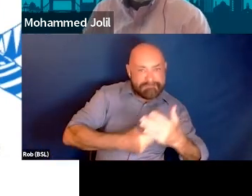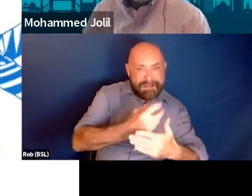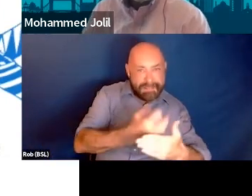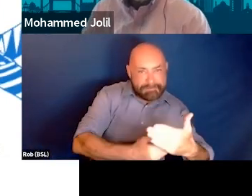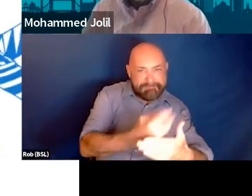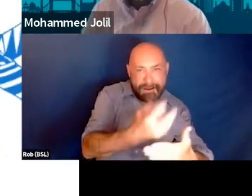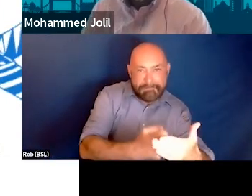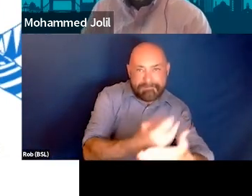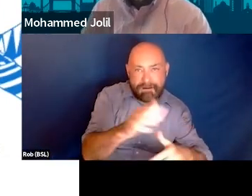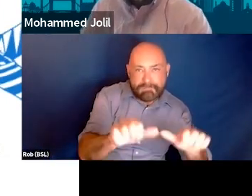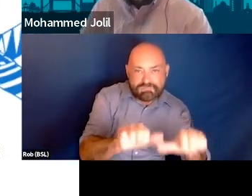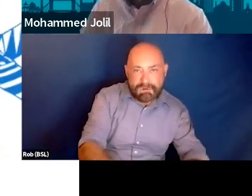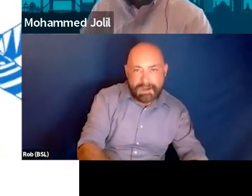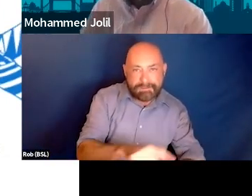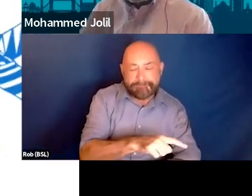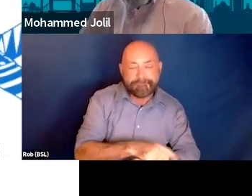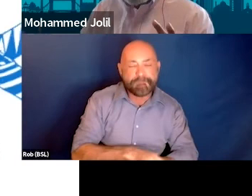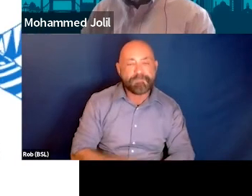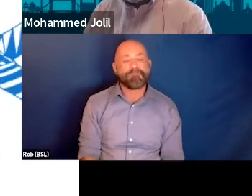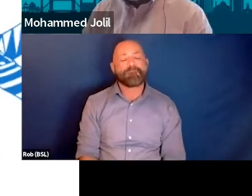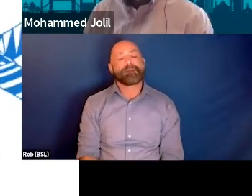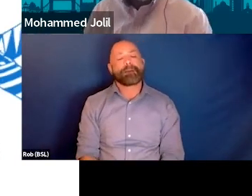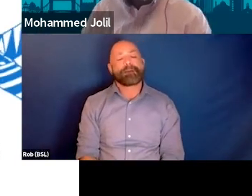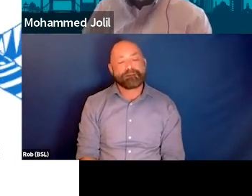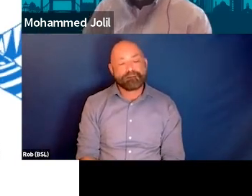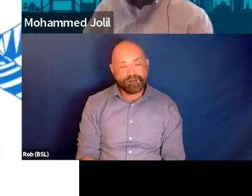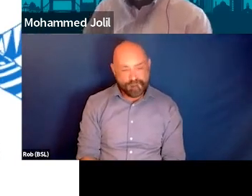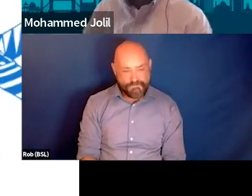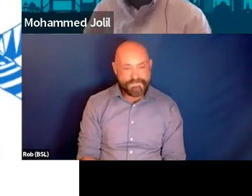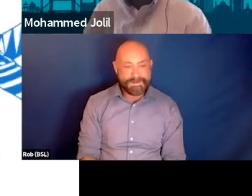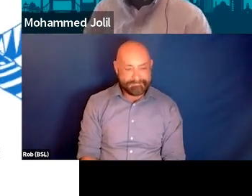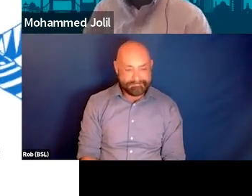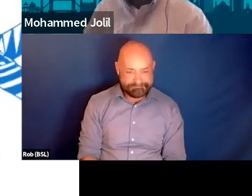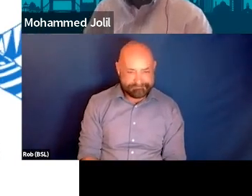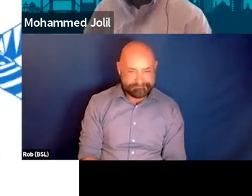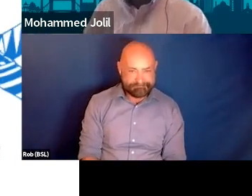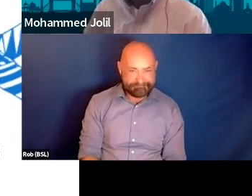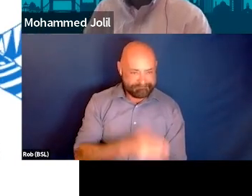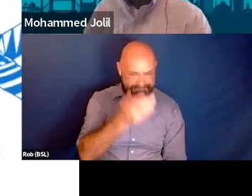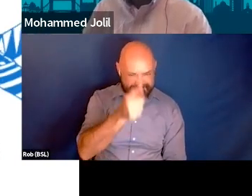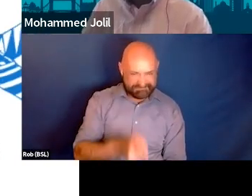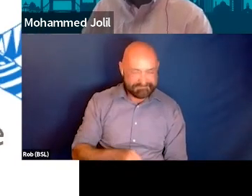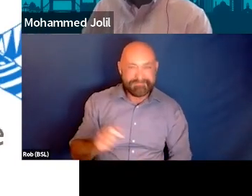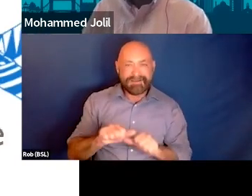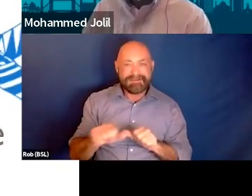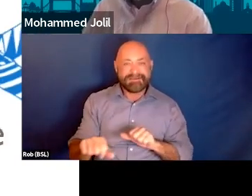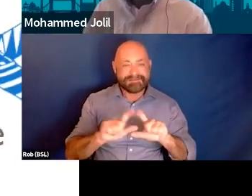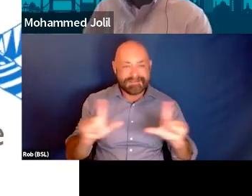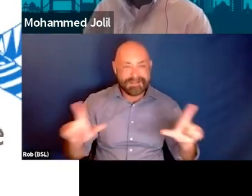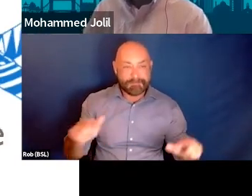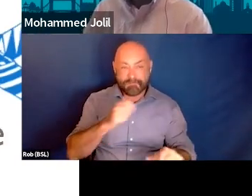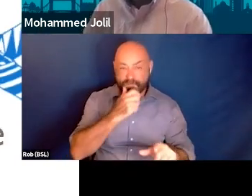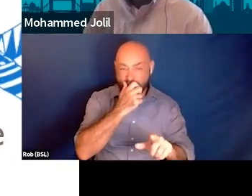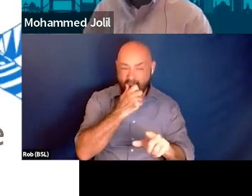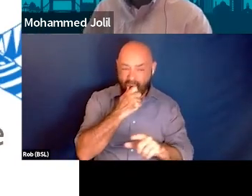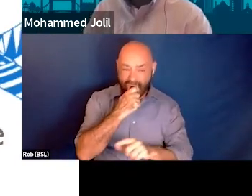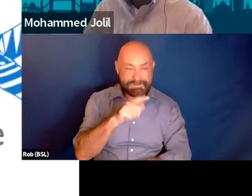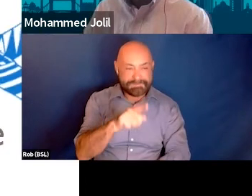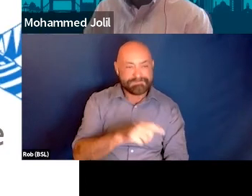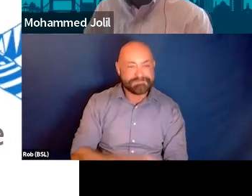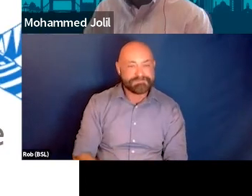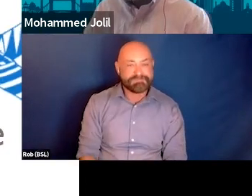develop. So just some of the challenges. Next slide, please. So just looking at some of our